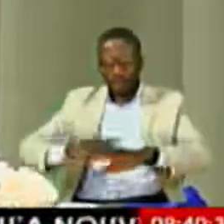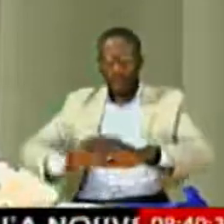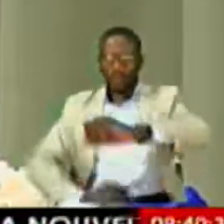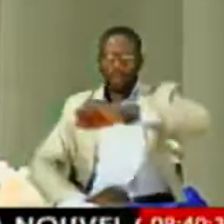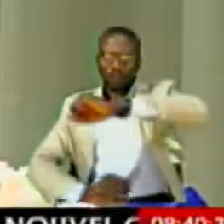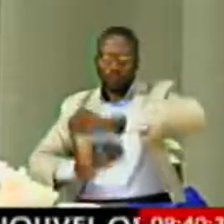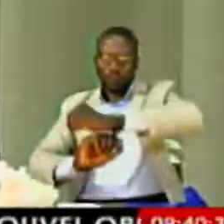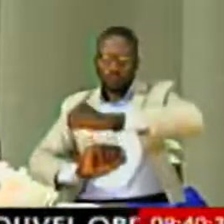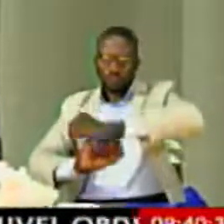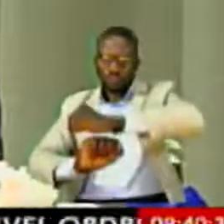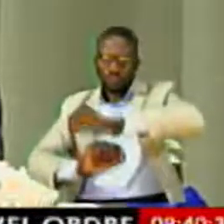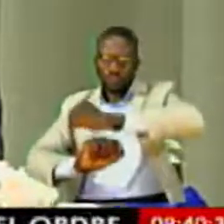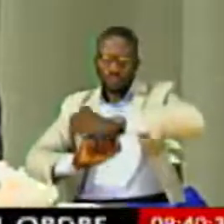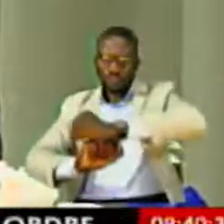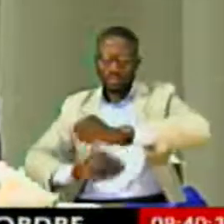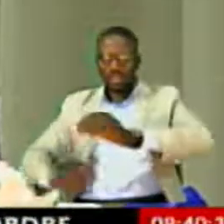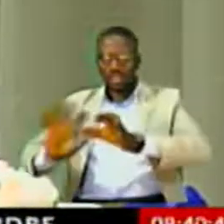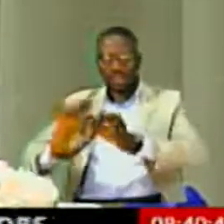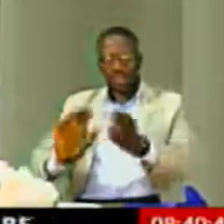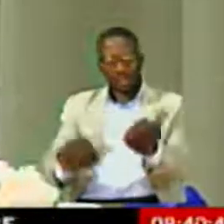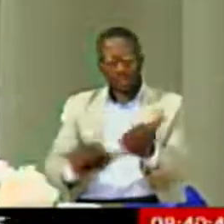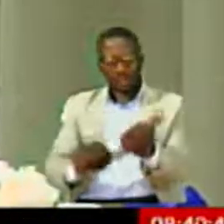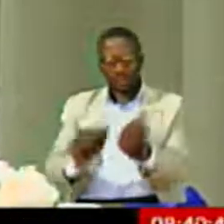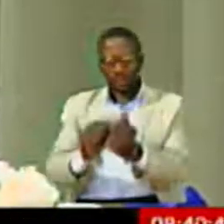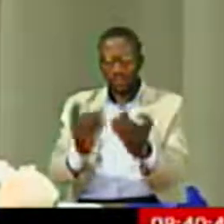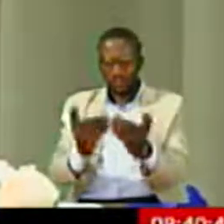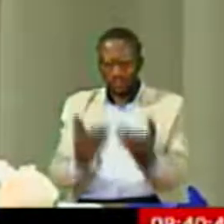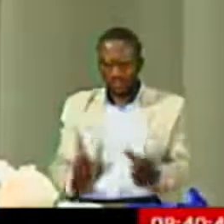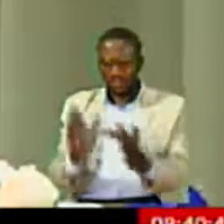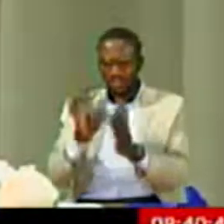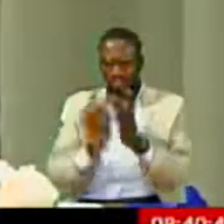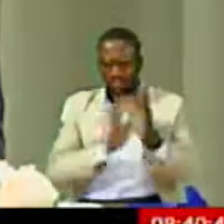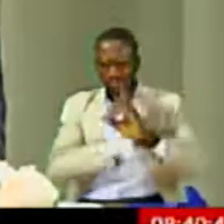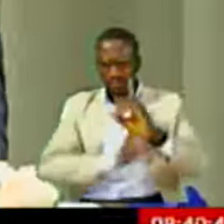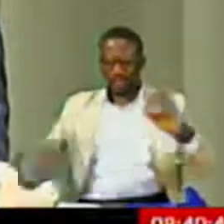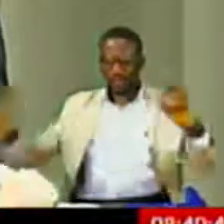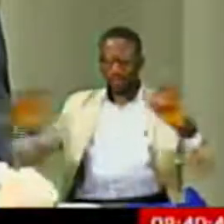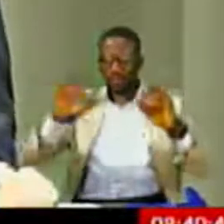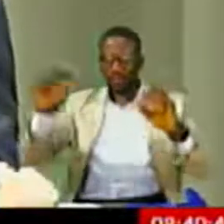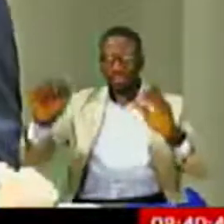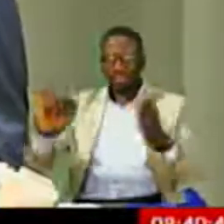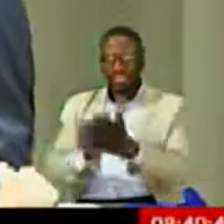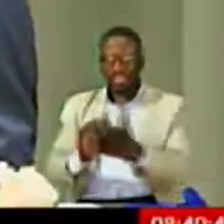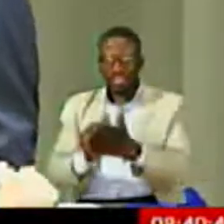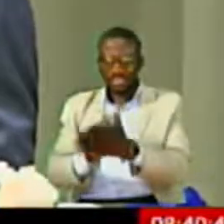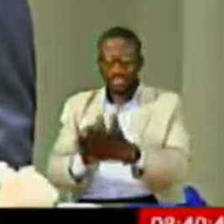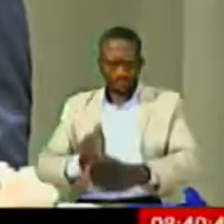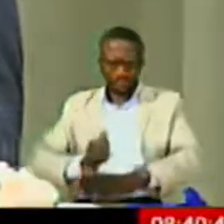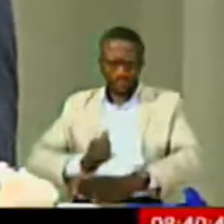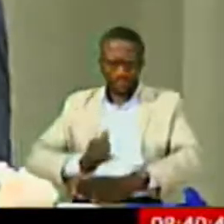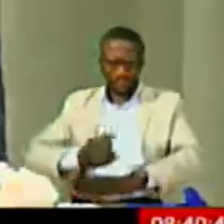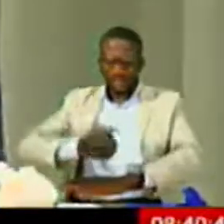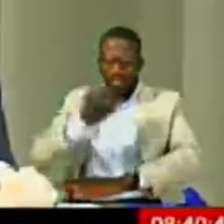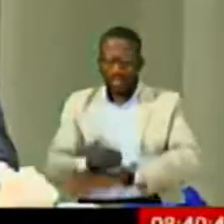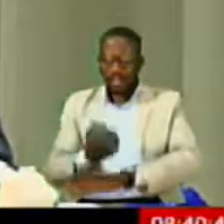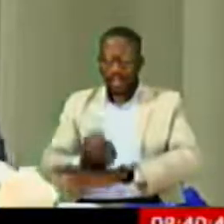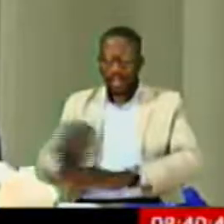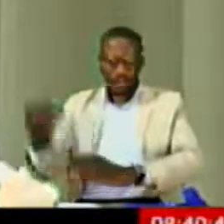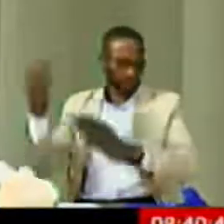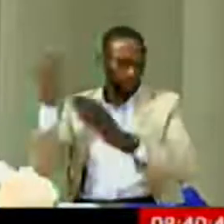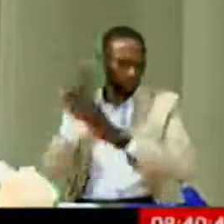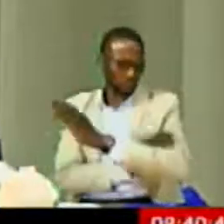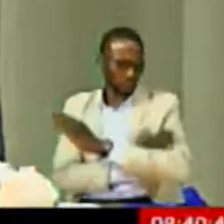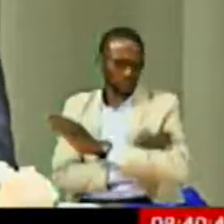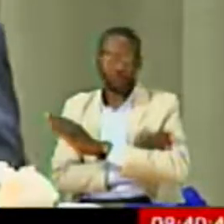built upon the foundation of the apostles Jésus-Christ and prophets. Jésus-Christ lui-même étant la pierre angulaire. Jesus himself being the cornerstone. Nous devons être